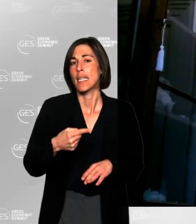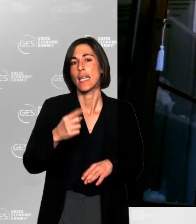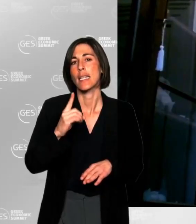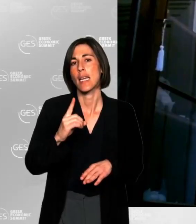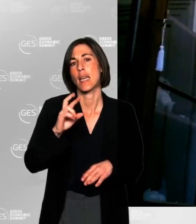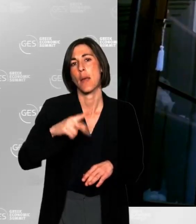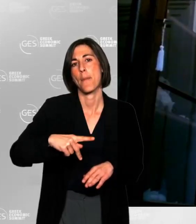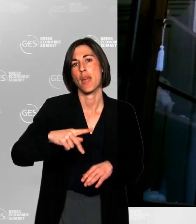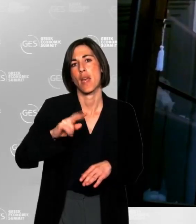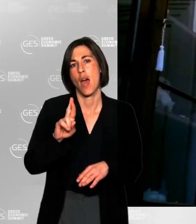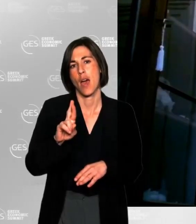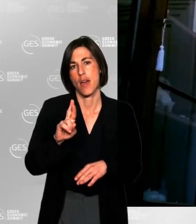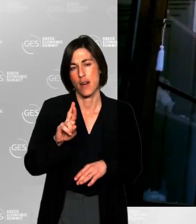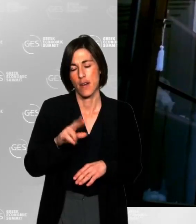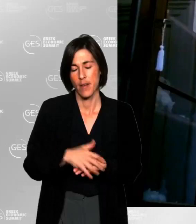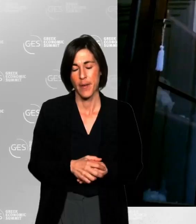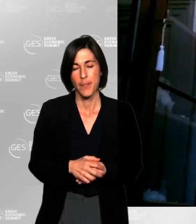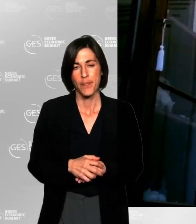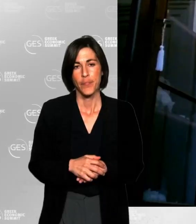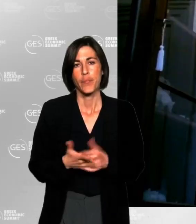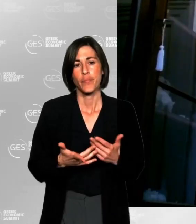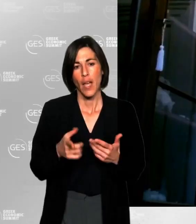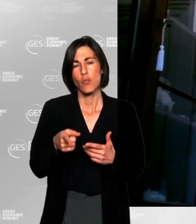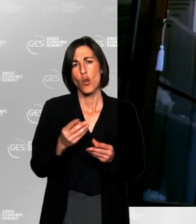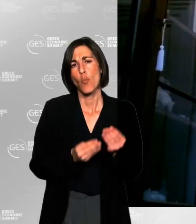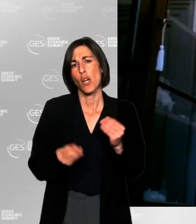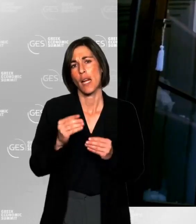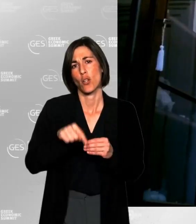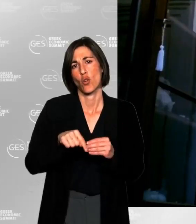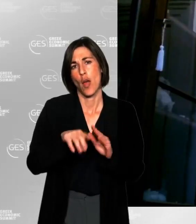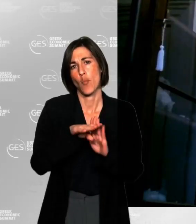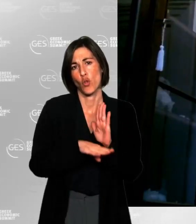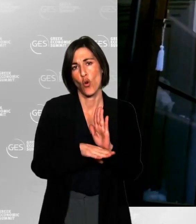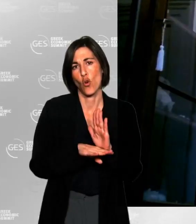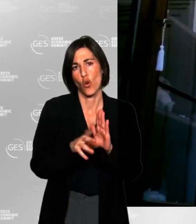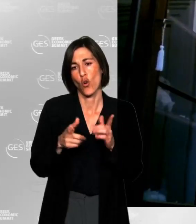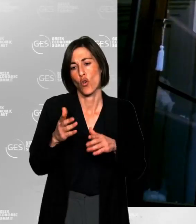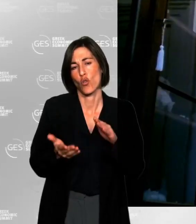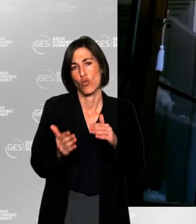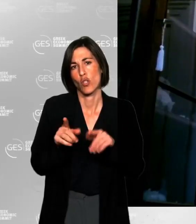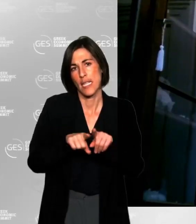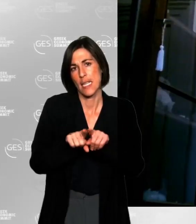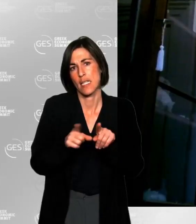other places, but much better than what there is in Britain, in fact, now that after Brexit.